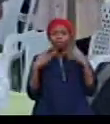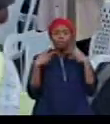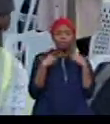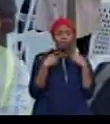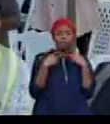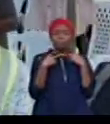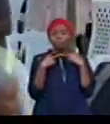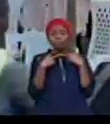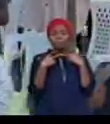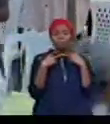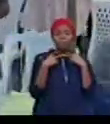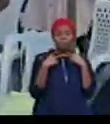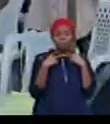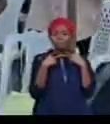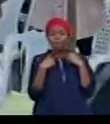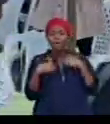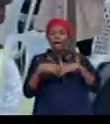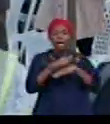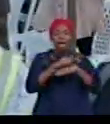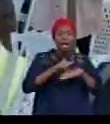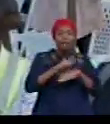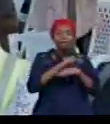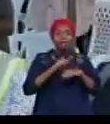Tonight, Jesus will break the